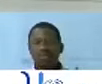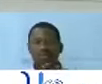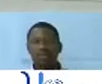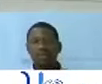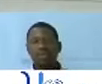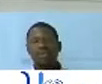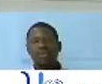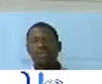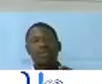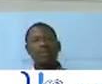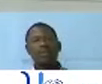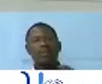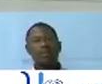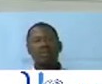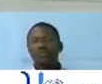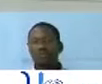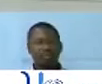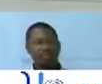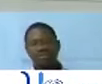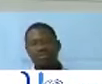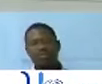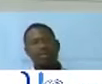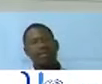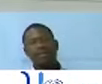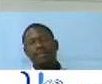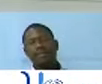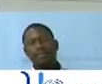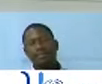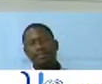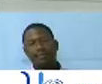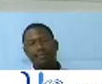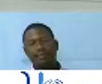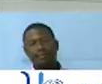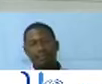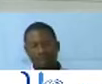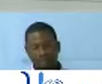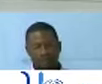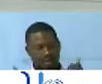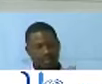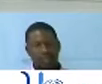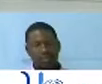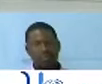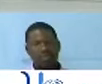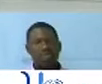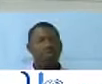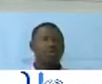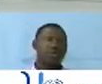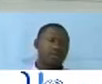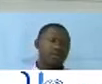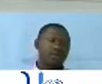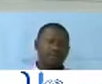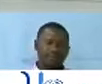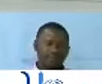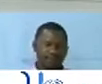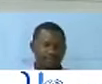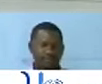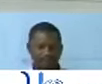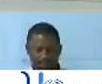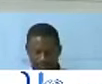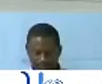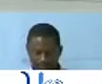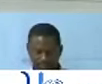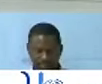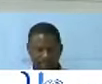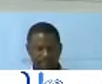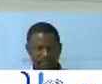mile 2 nak ñu ñew toroxal la. That was in some the system. Lool mo nekkon ci mbir mi.